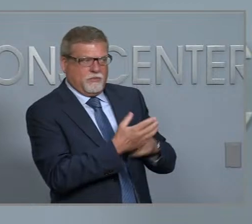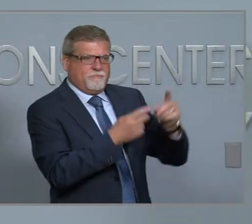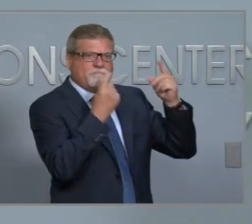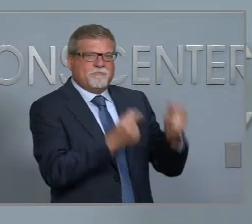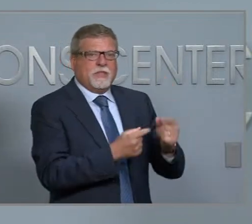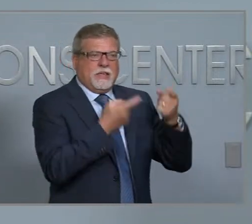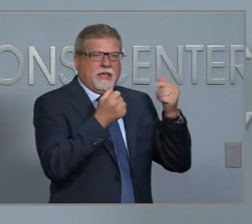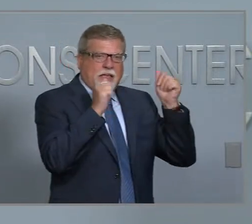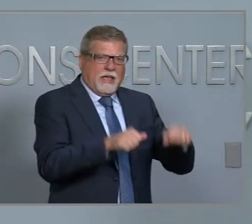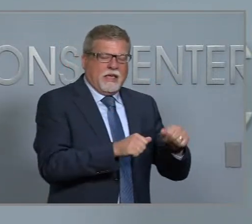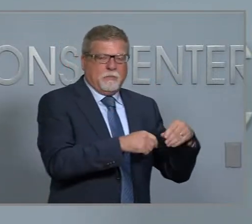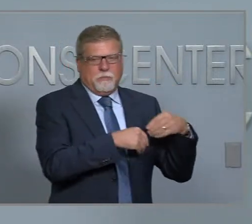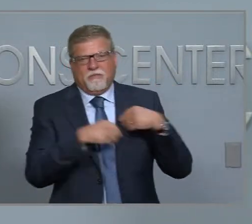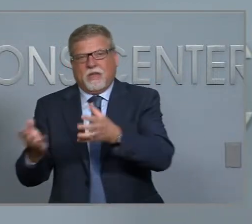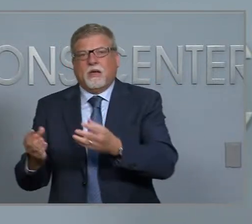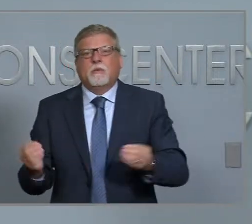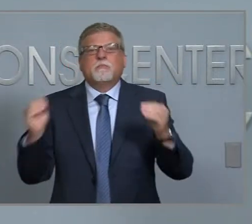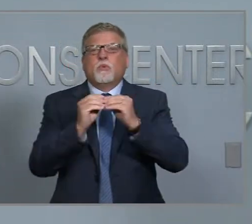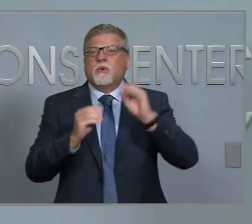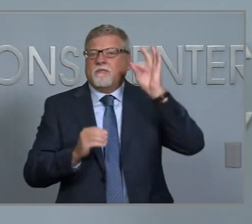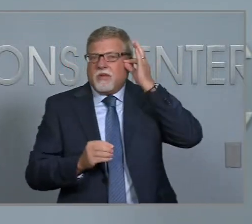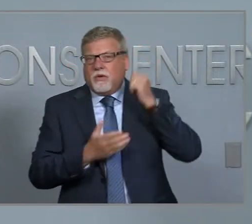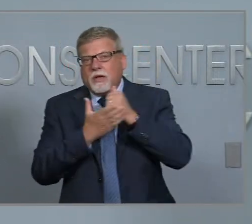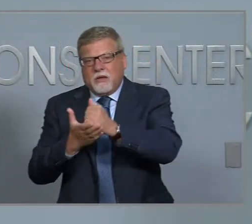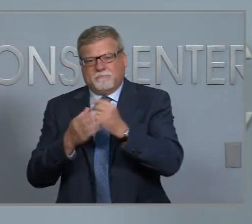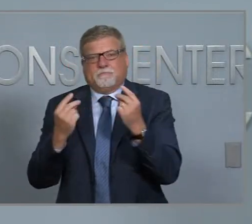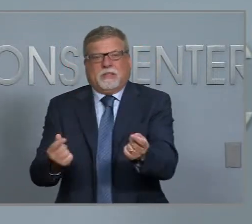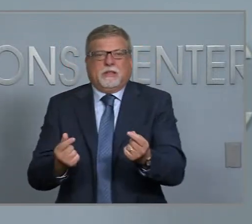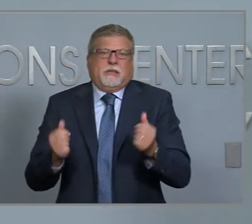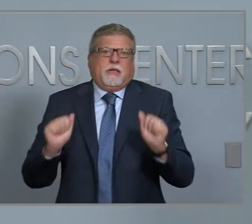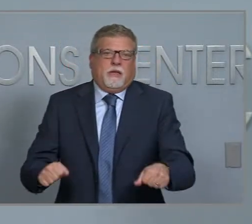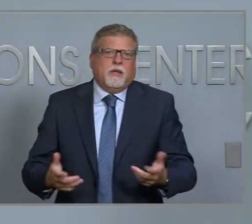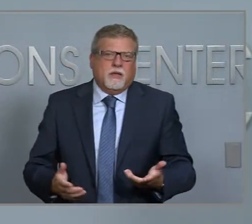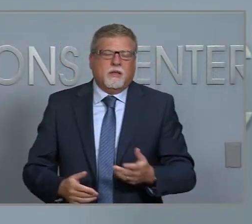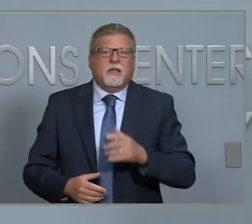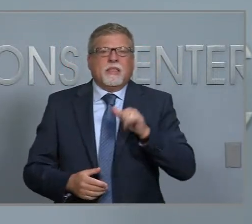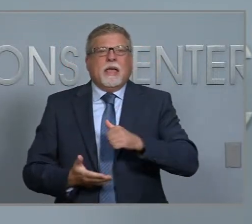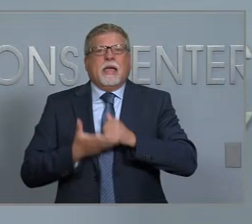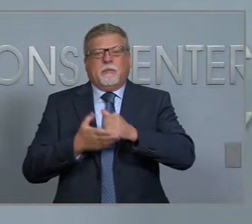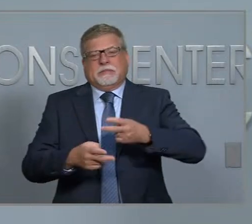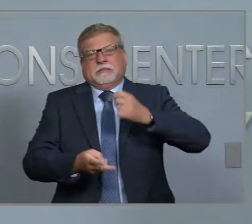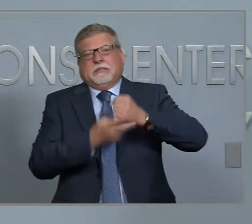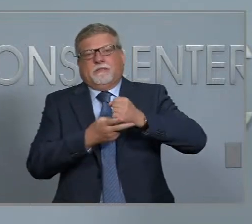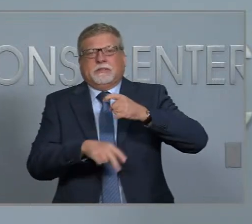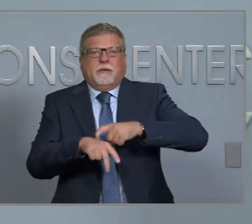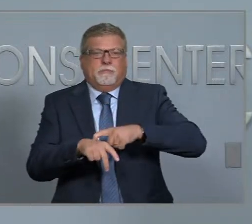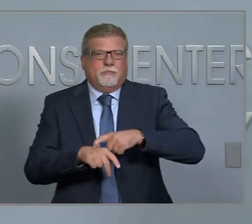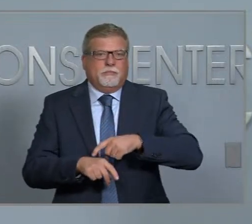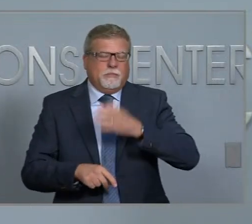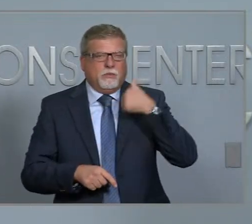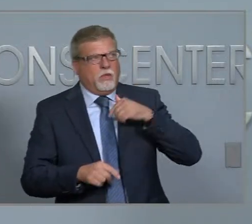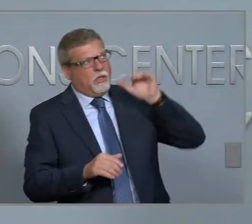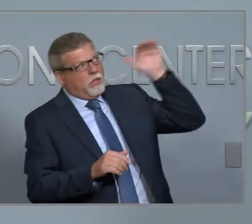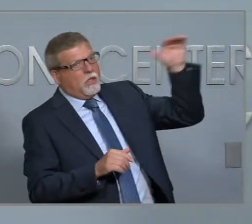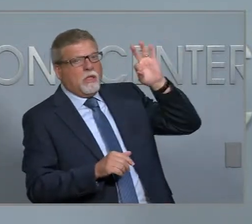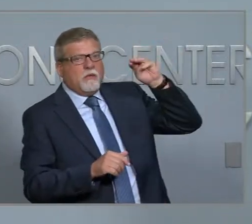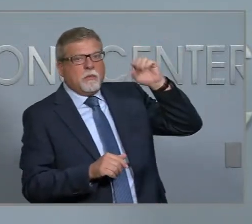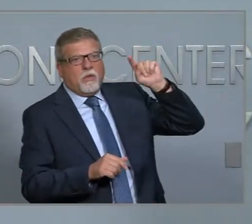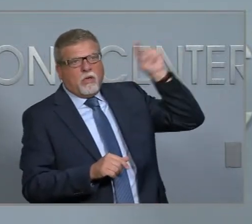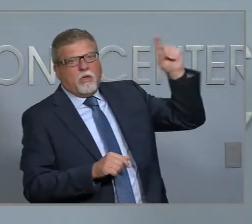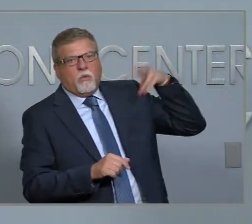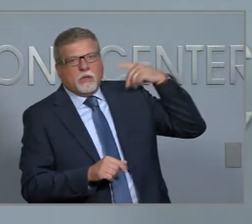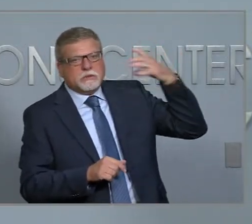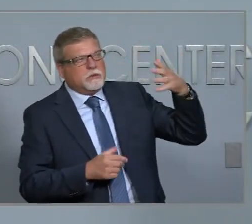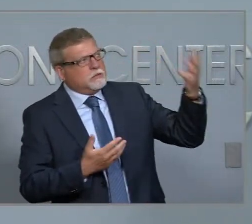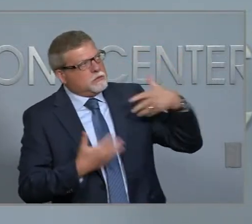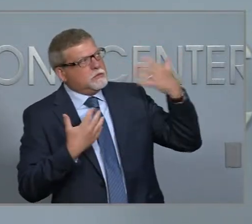potential additional federal support may be needed, and to compress that timeline to be able to work with FEMA on getting those additional resources if needed.